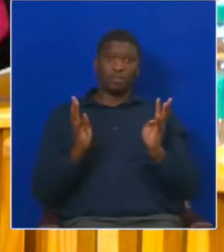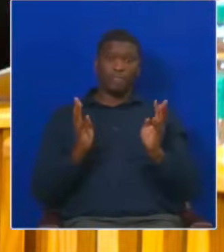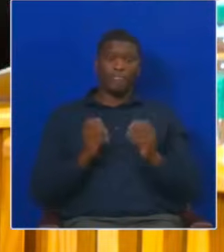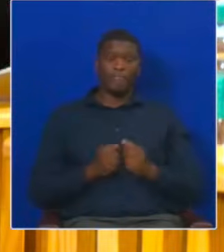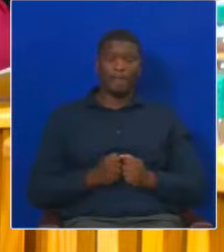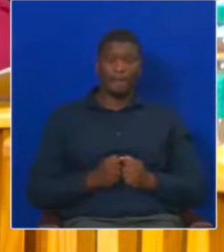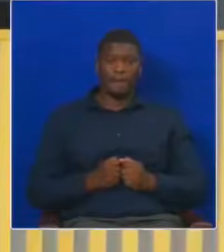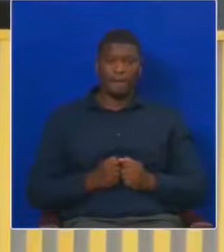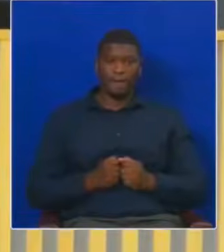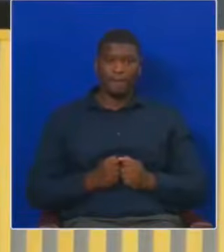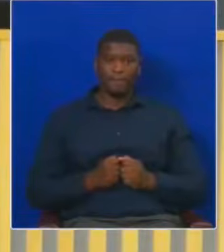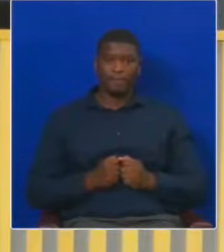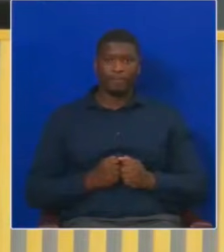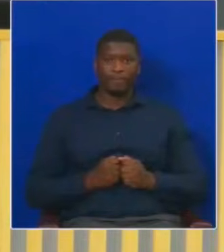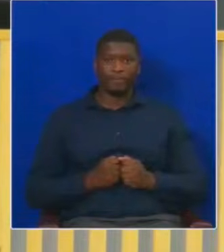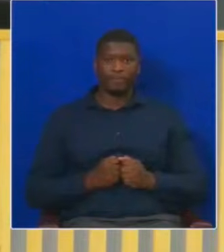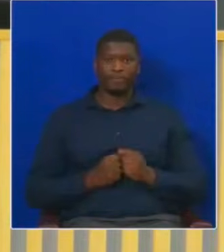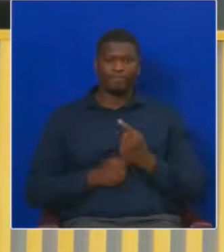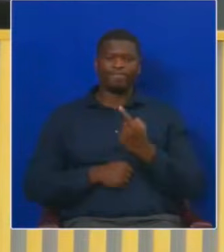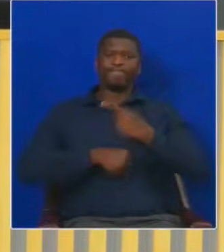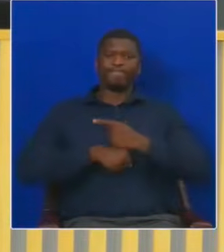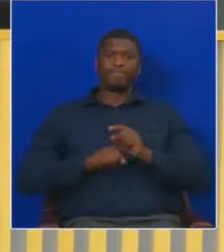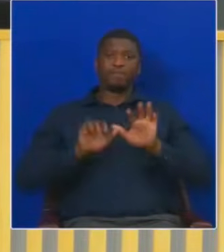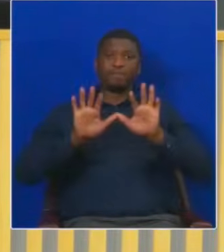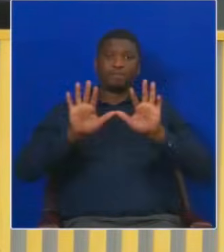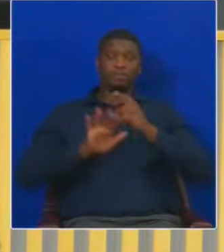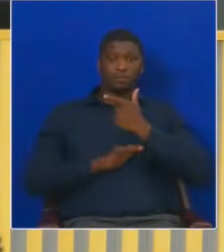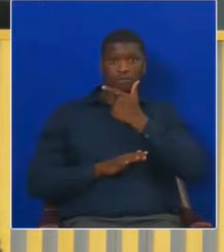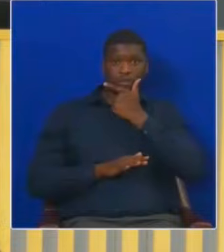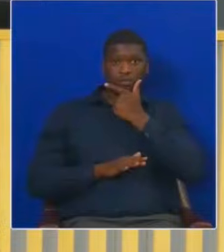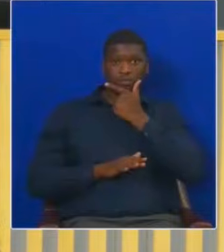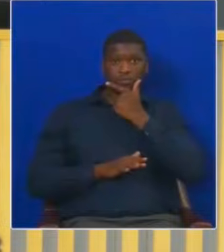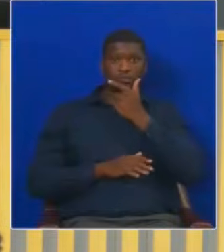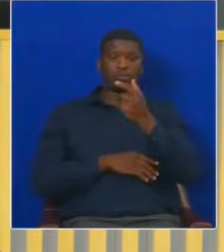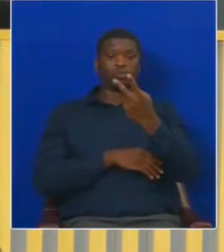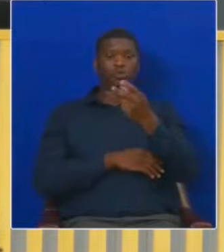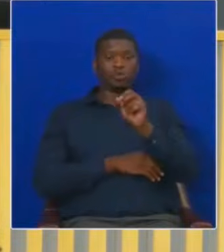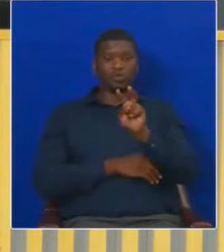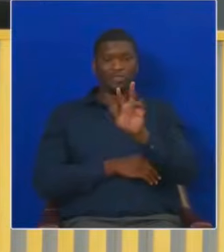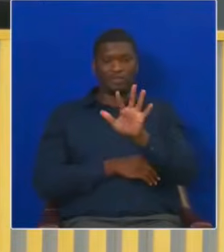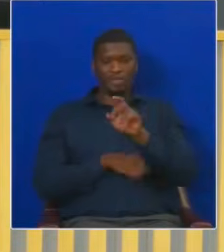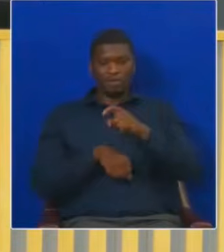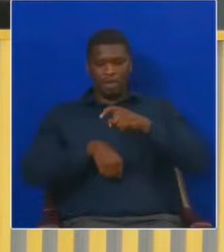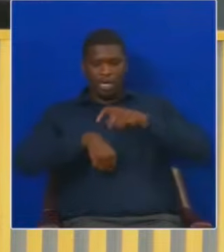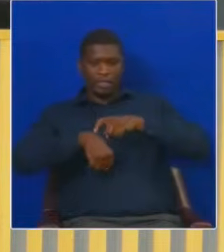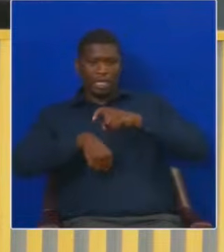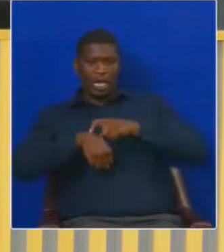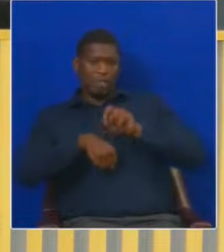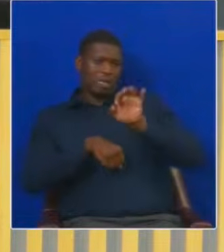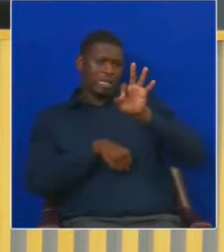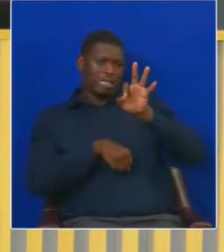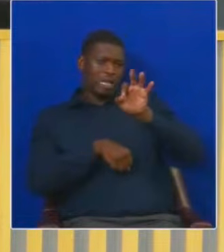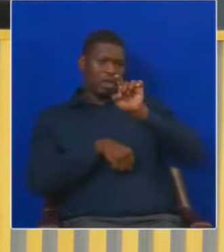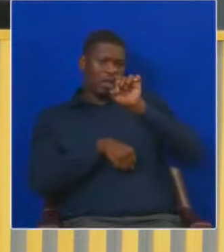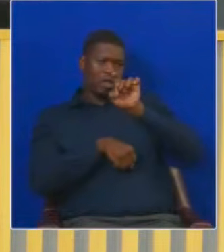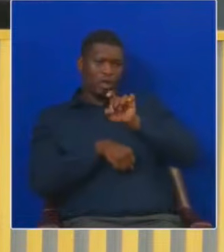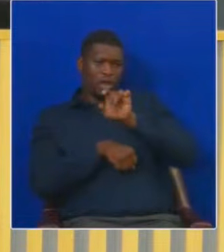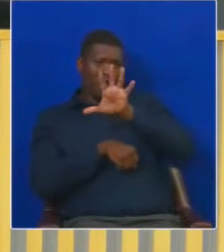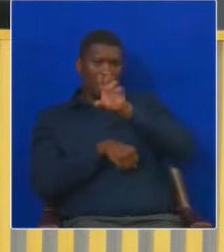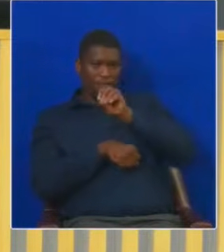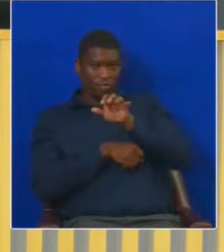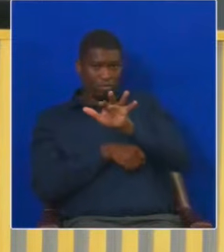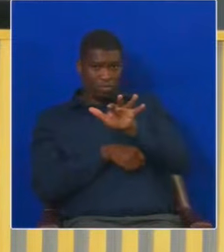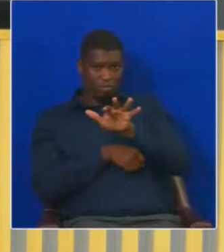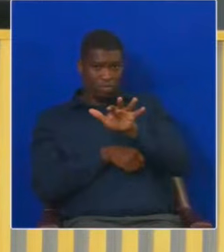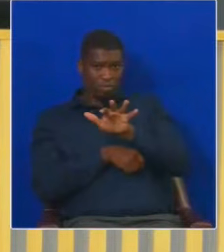On 9 December 2024, at about 15:50, I was officially on duty when